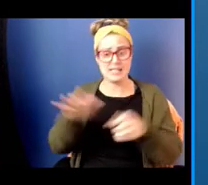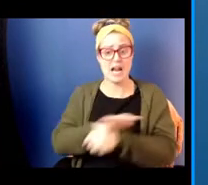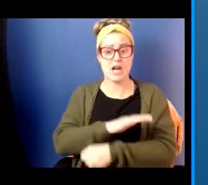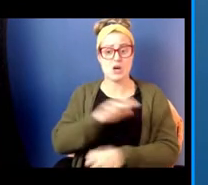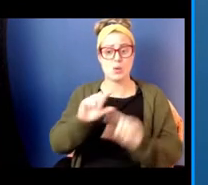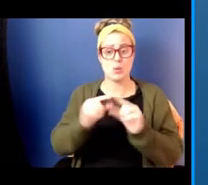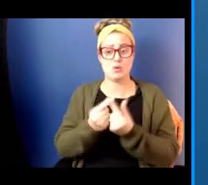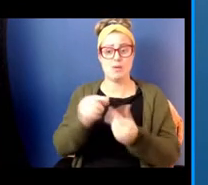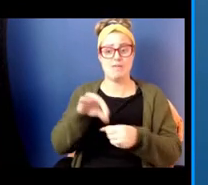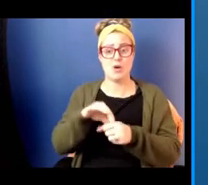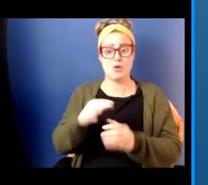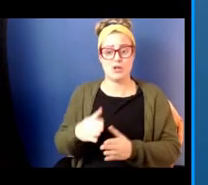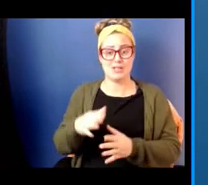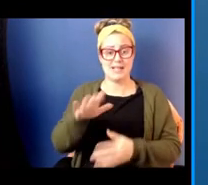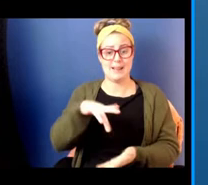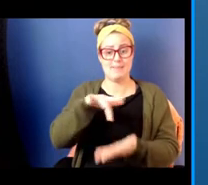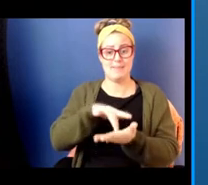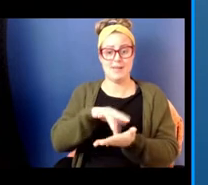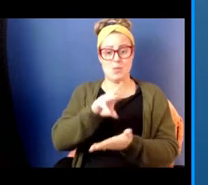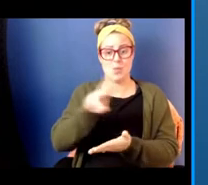significant damage to the party for a generation